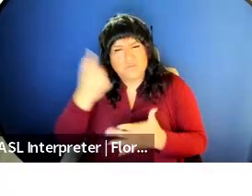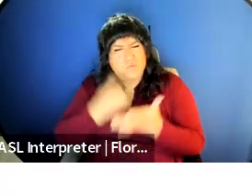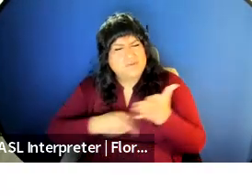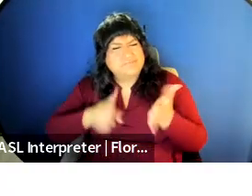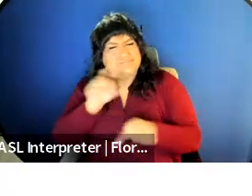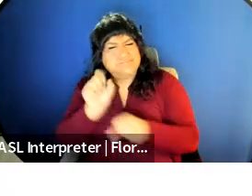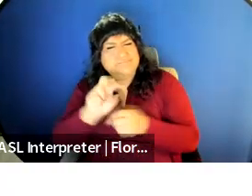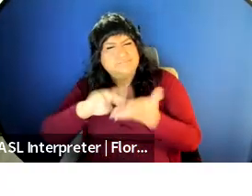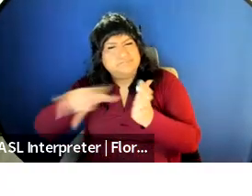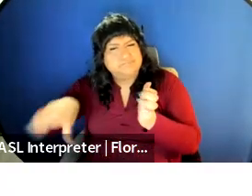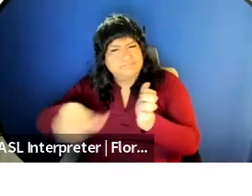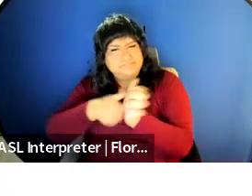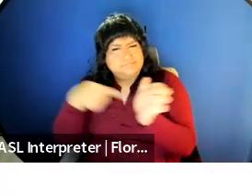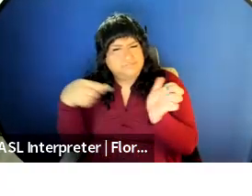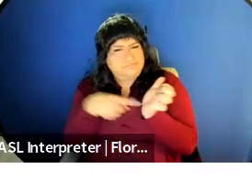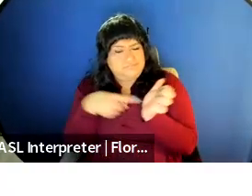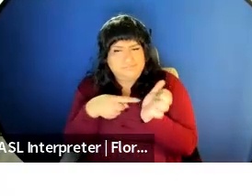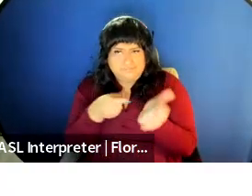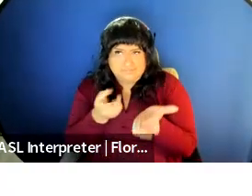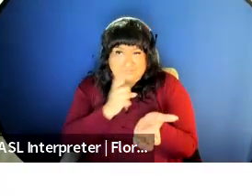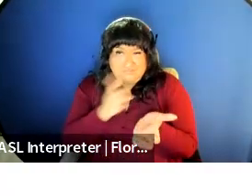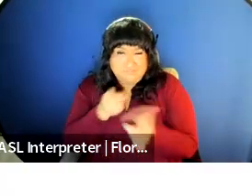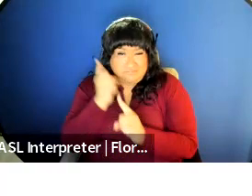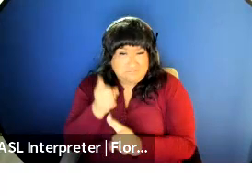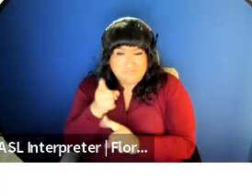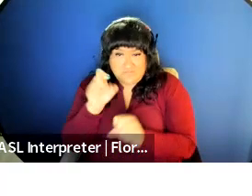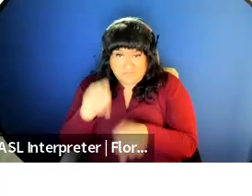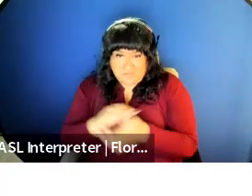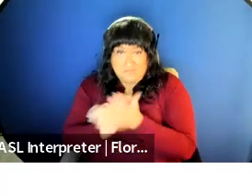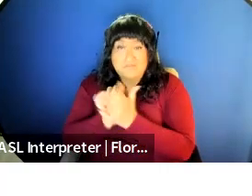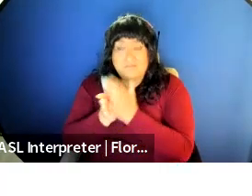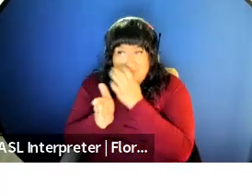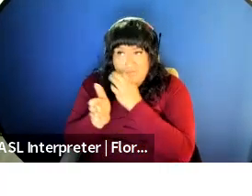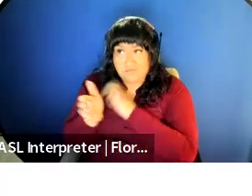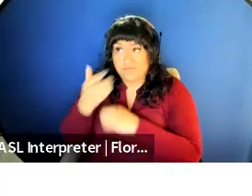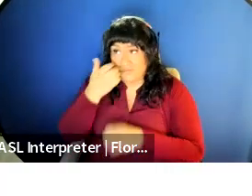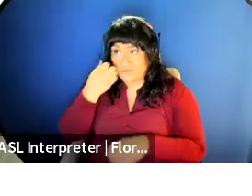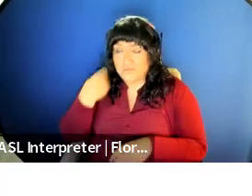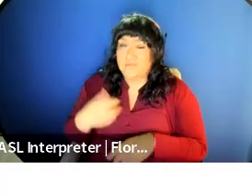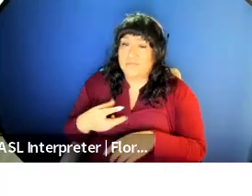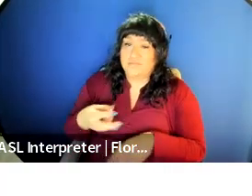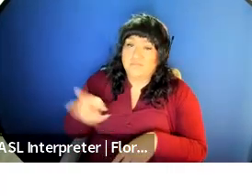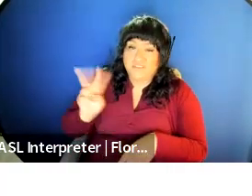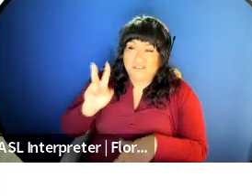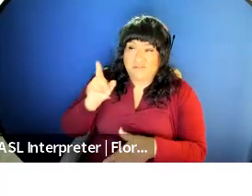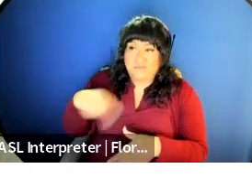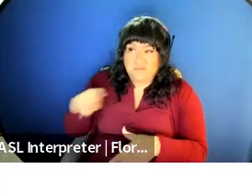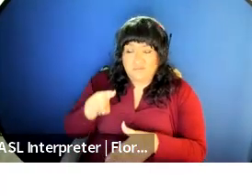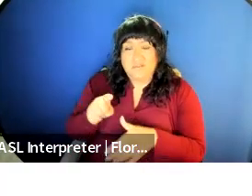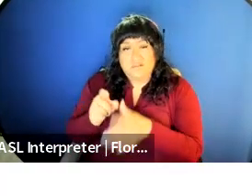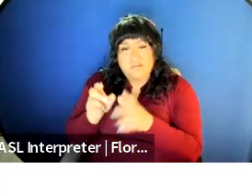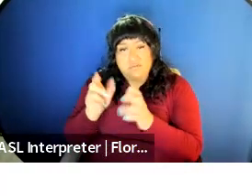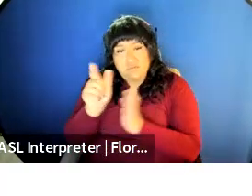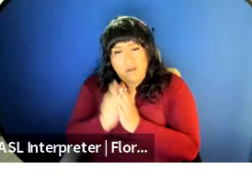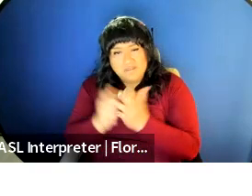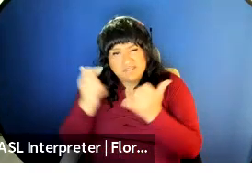And it doesn't really mean anything other than you can become subjected to these laws. and the laws themselves have become very broad. So